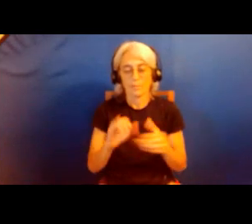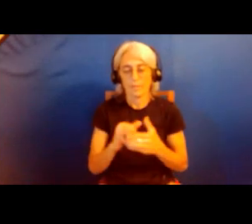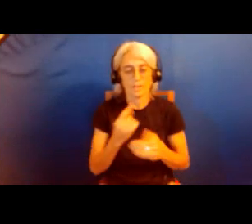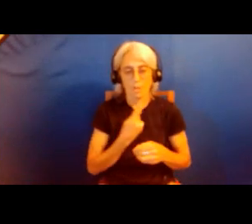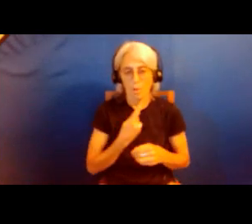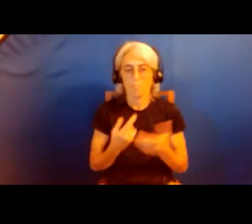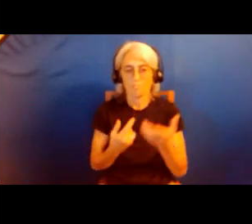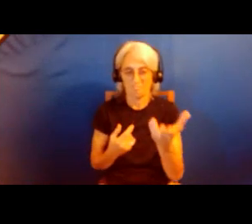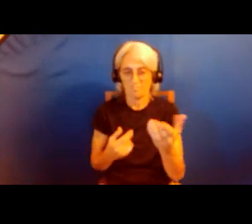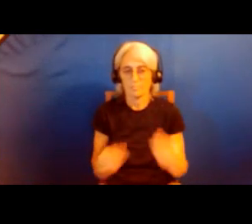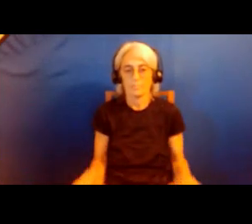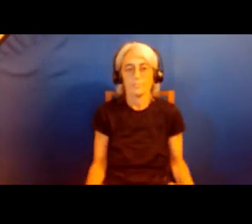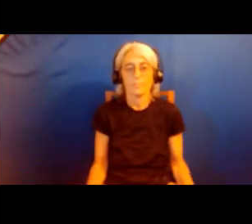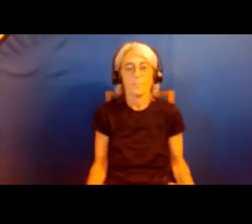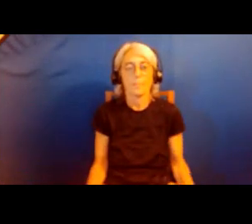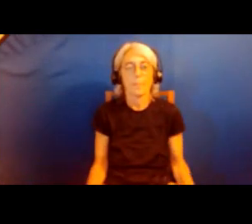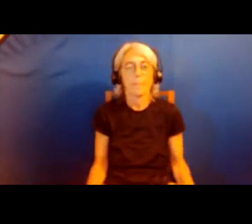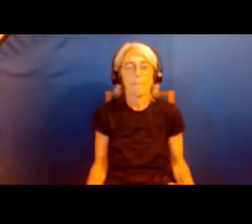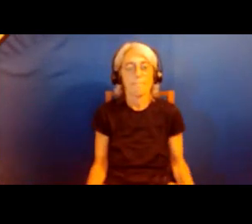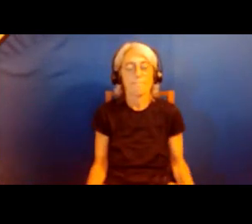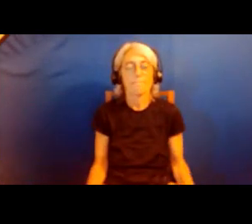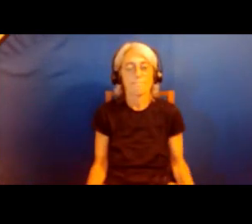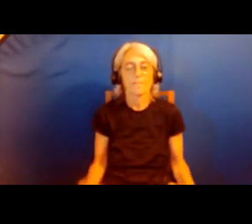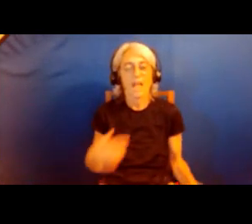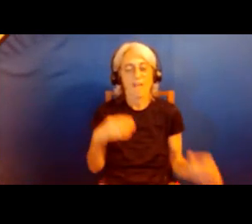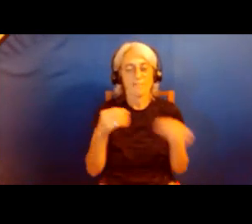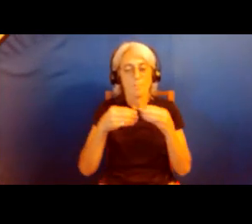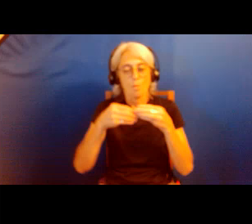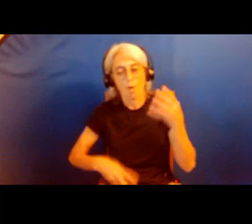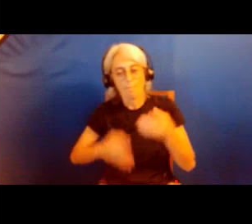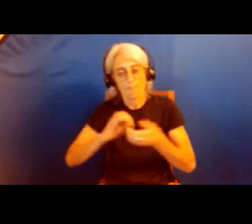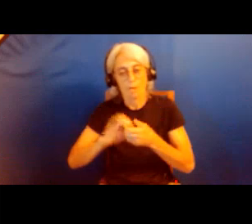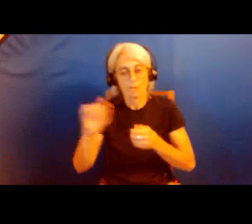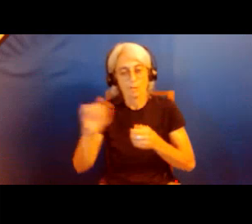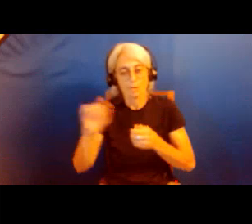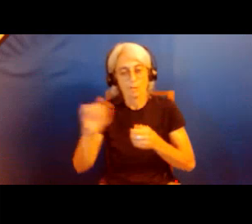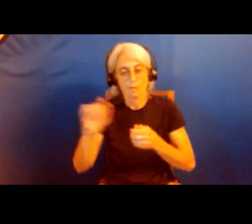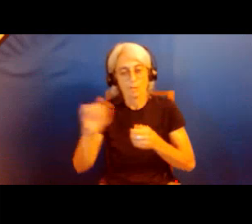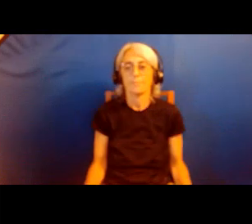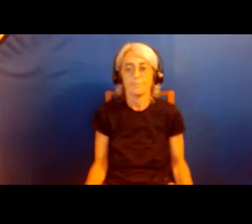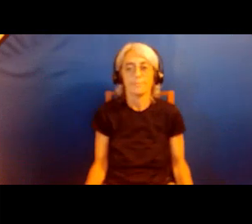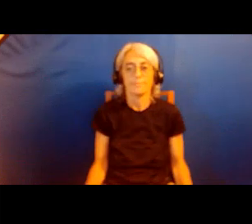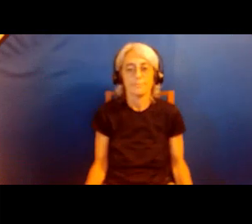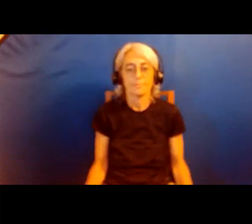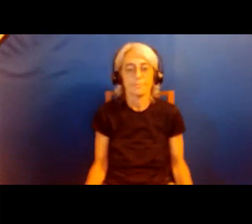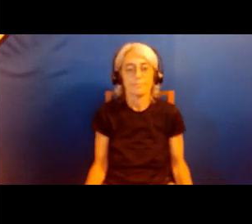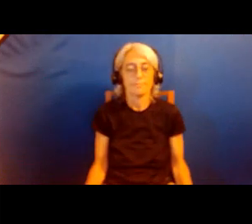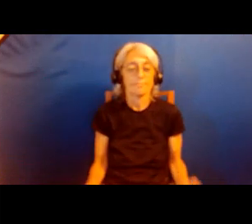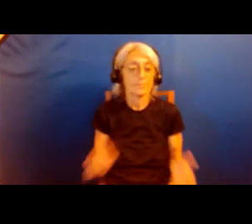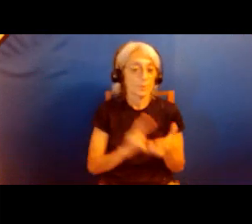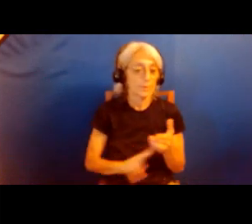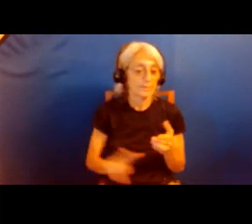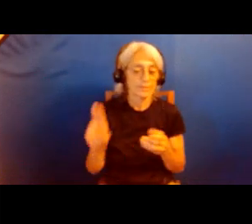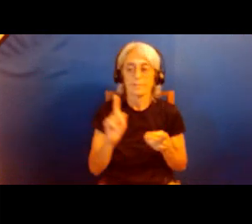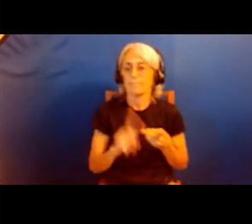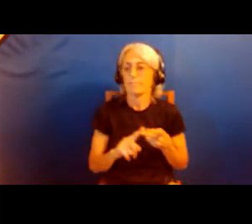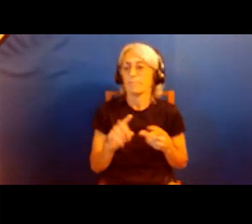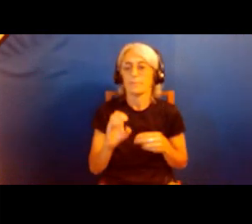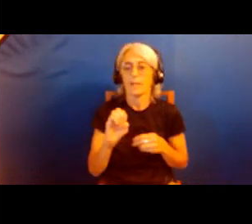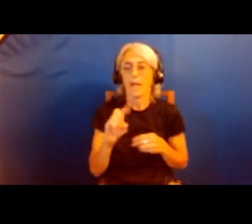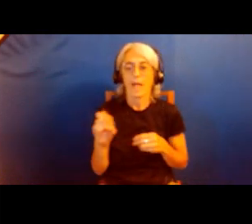The companies on this slide are just a fraction of our partners. There are many more, which include academic,